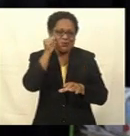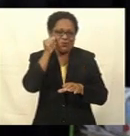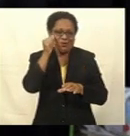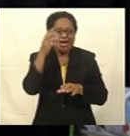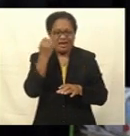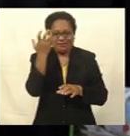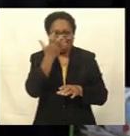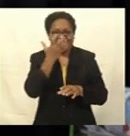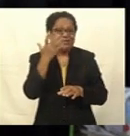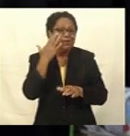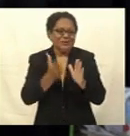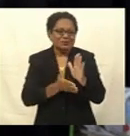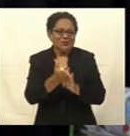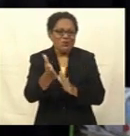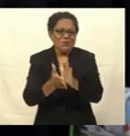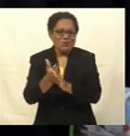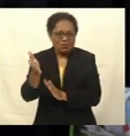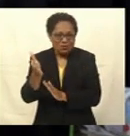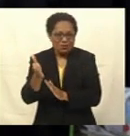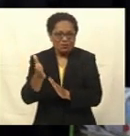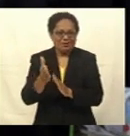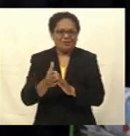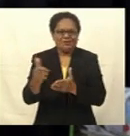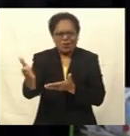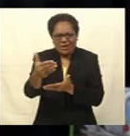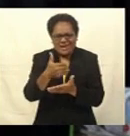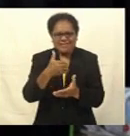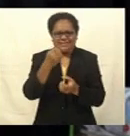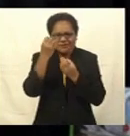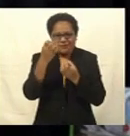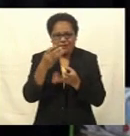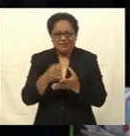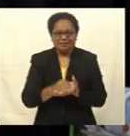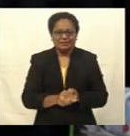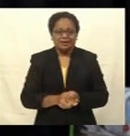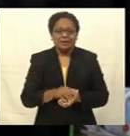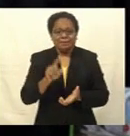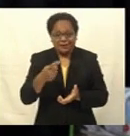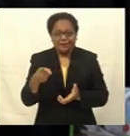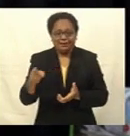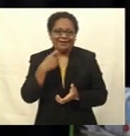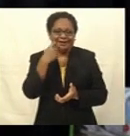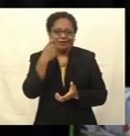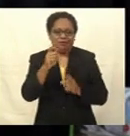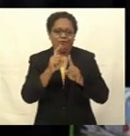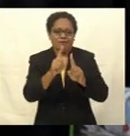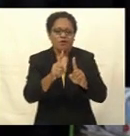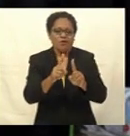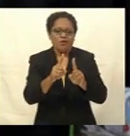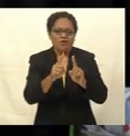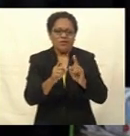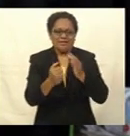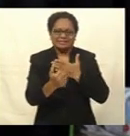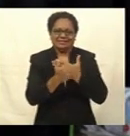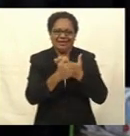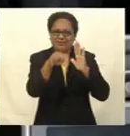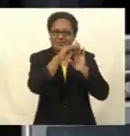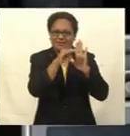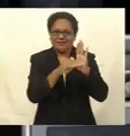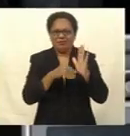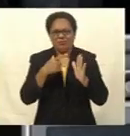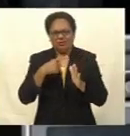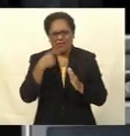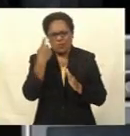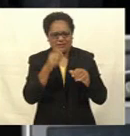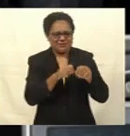and they are making sure they adhere to all their safety procedures, because if they don't do so, they might bring it back to their colleagues or bring it back home.